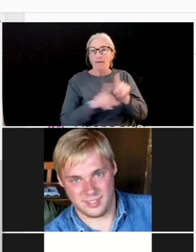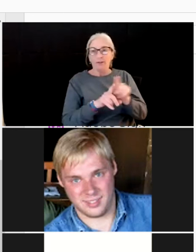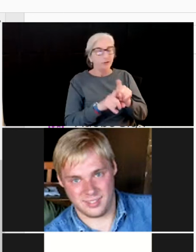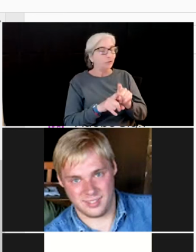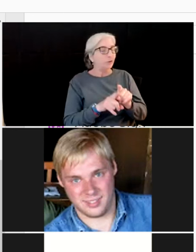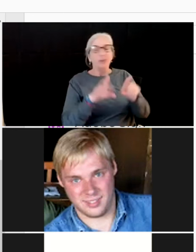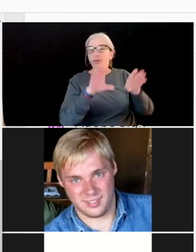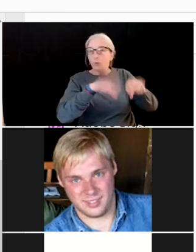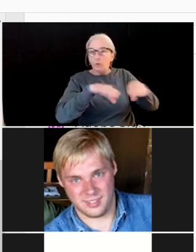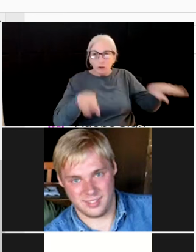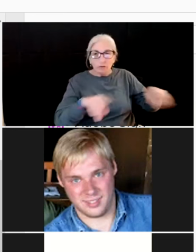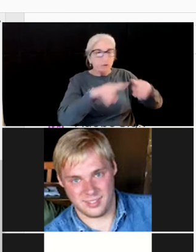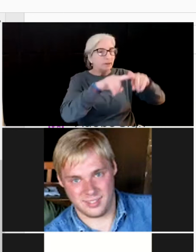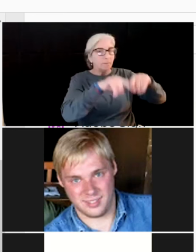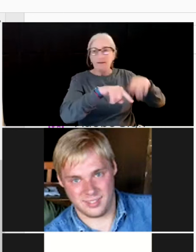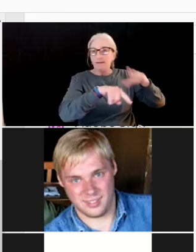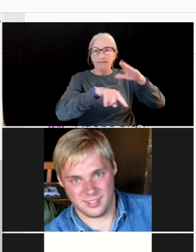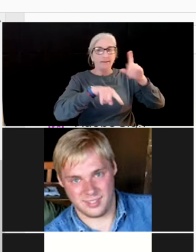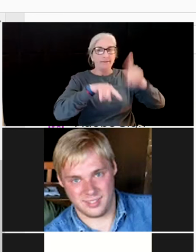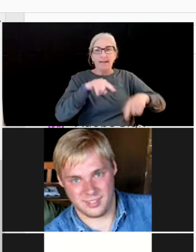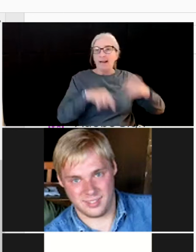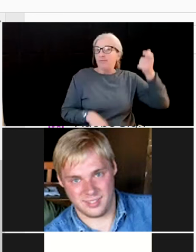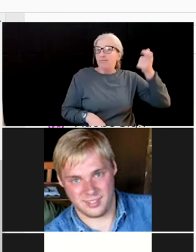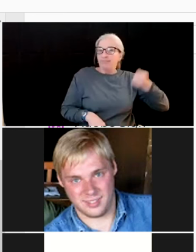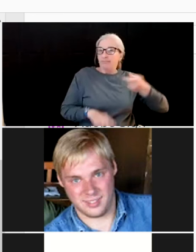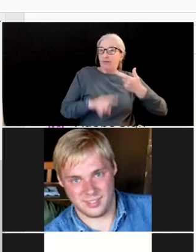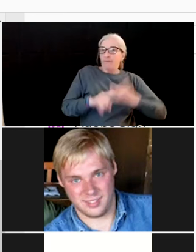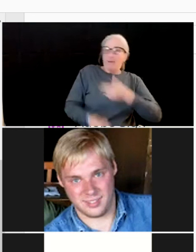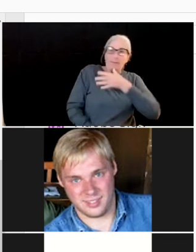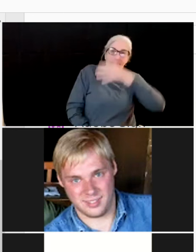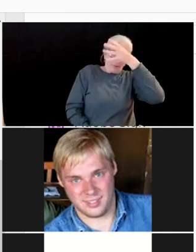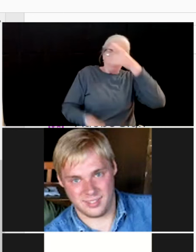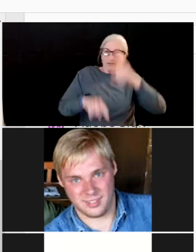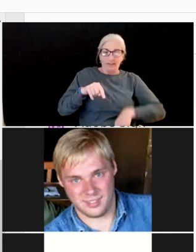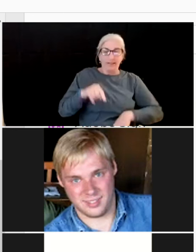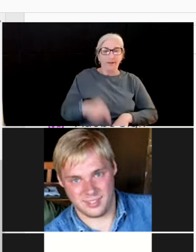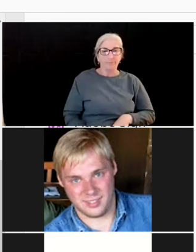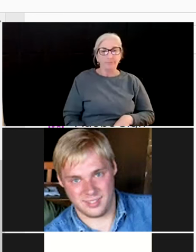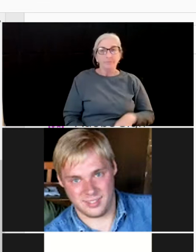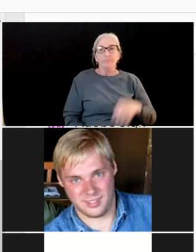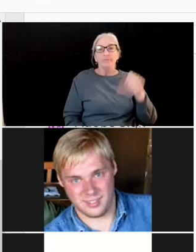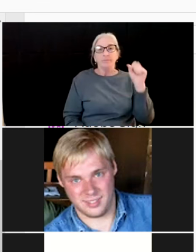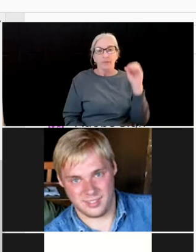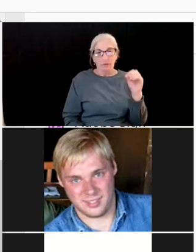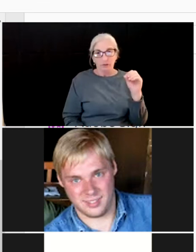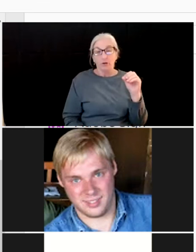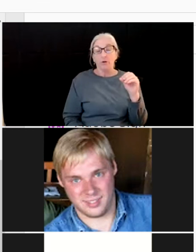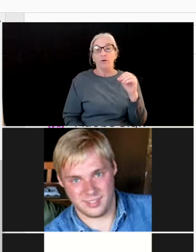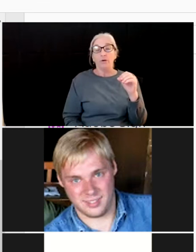And again, impact of employment, like I said, on the SSDI side, this is how it works very, very generally.